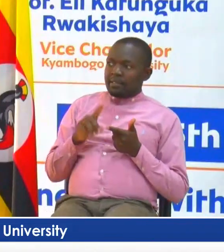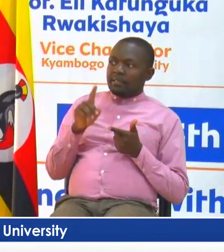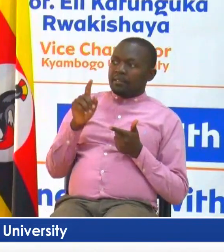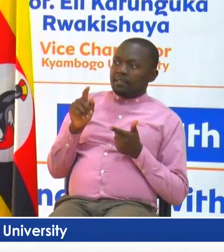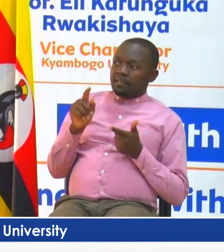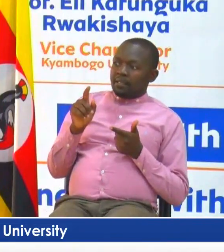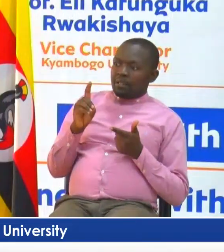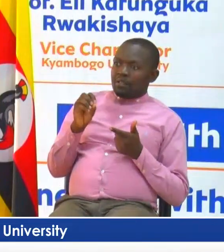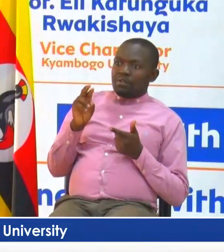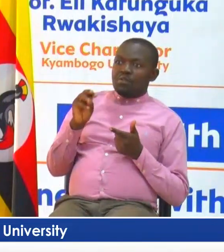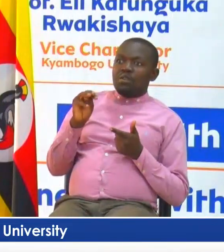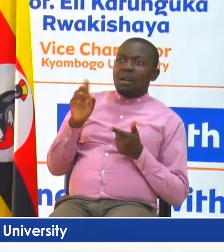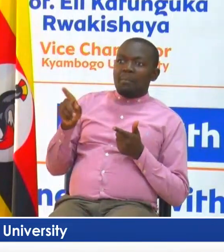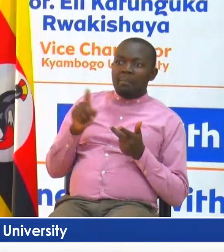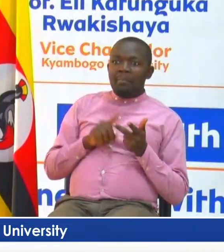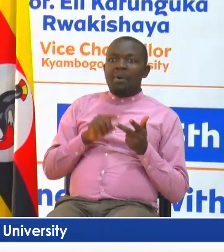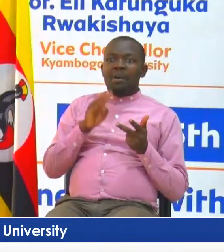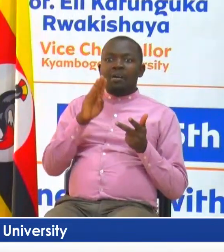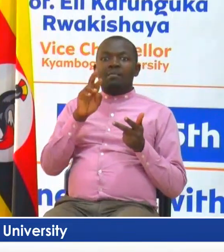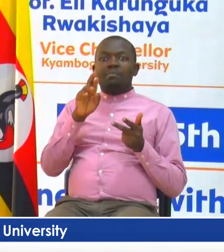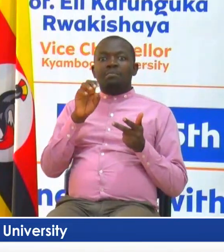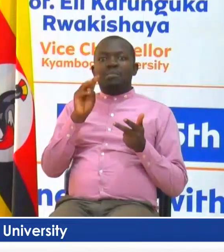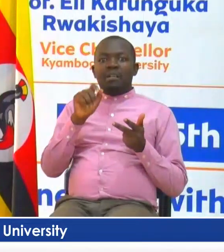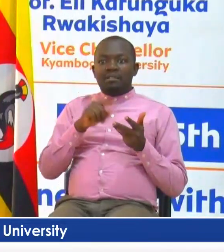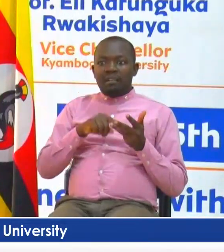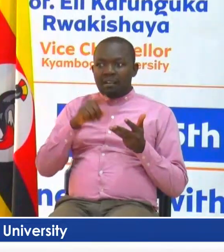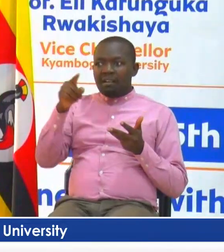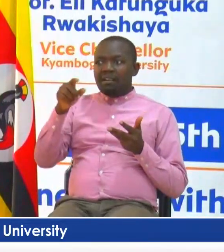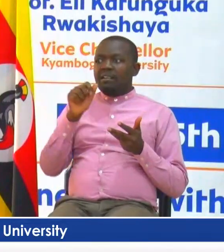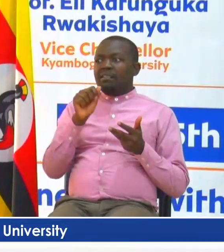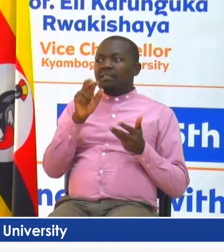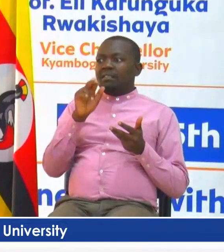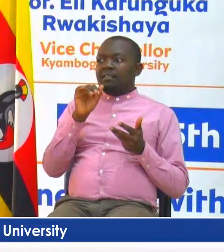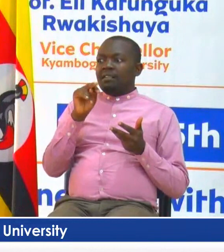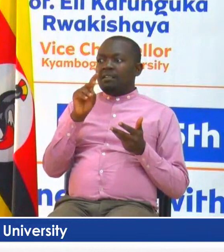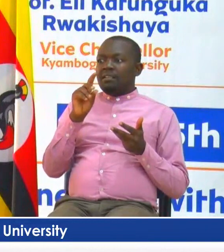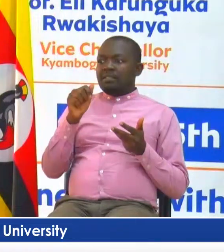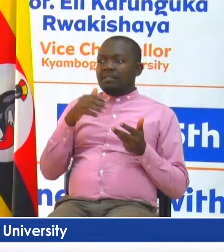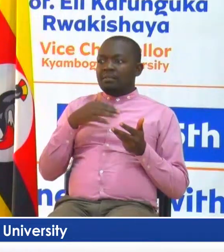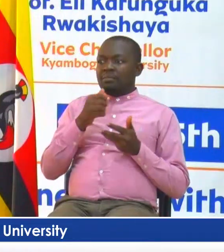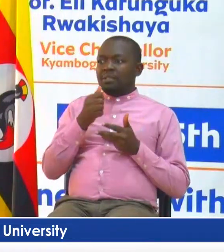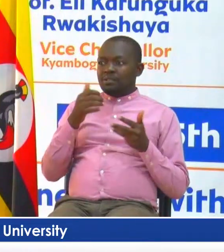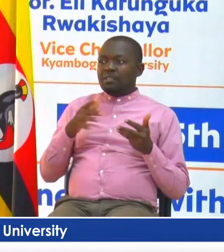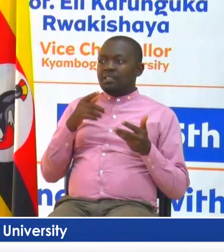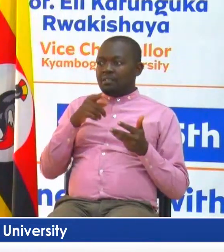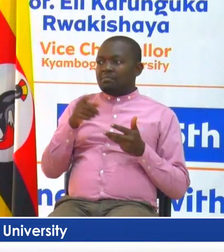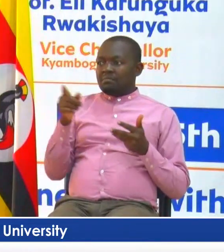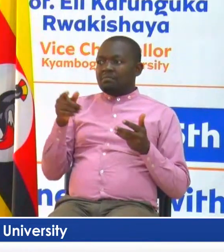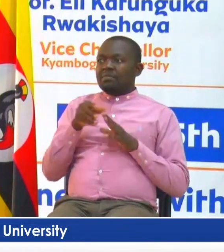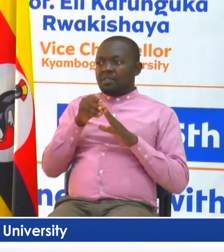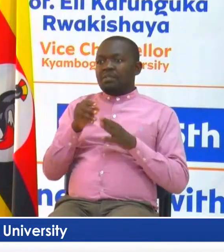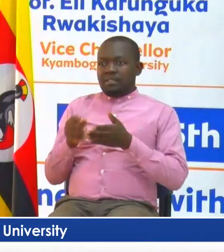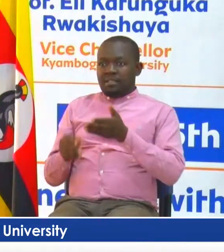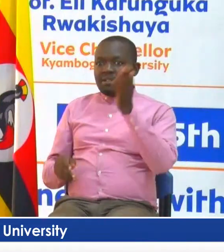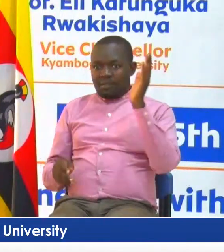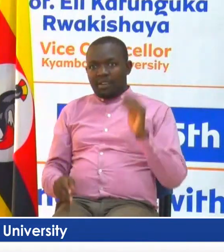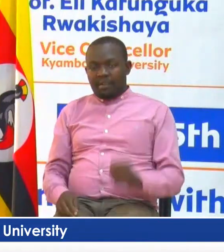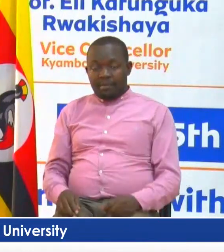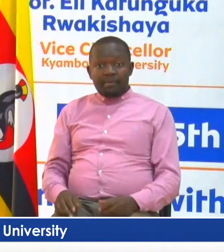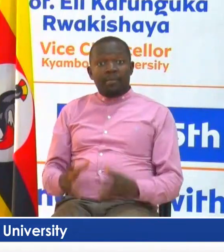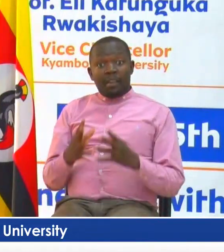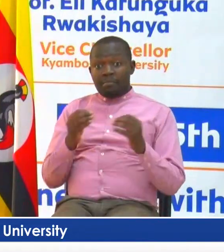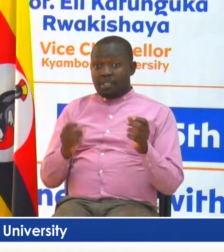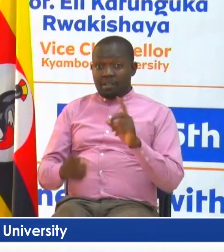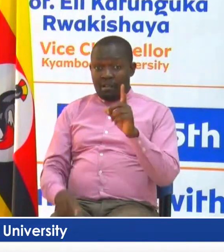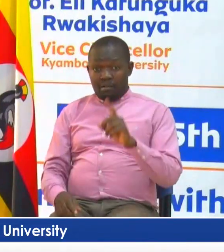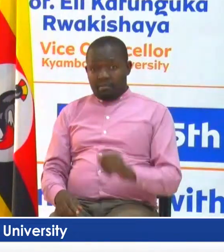Donam, there is Brenda somewhere, there is Arinda, my daughter, she's also here. Get in touch with them, they will take you there. Don't miss these